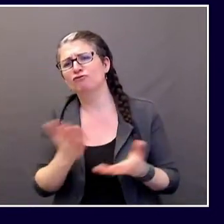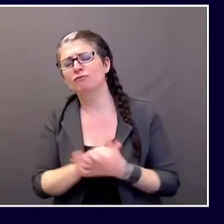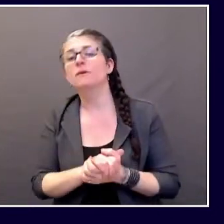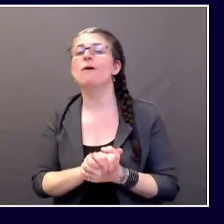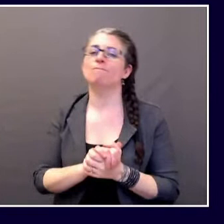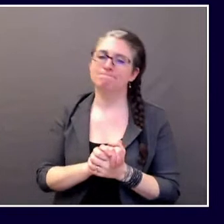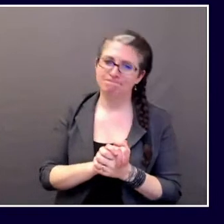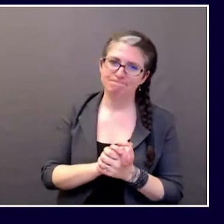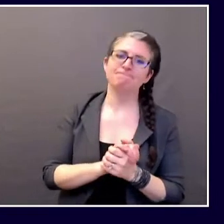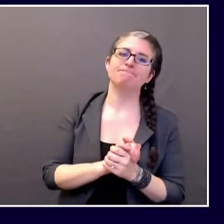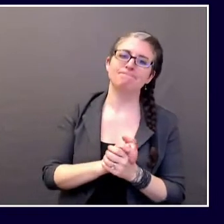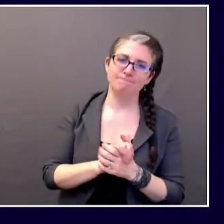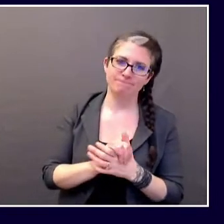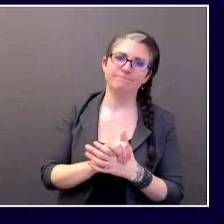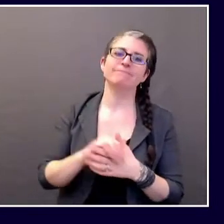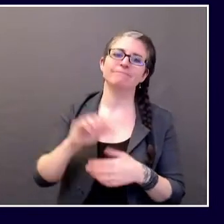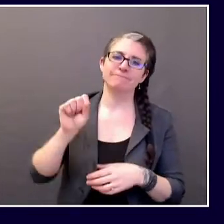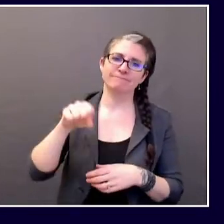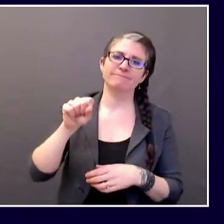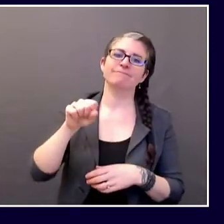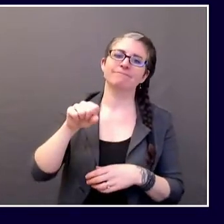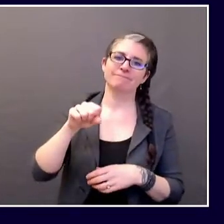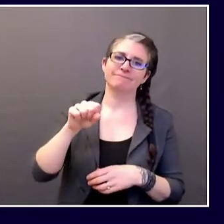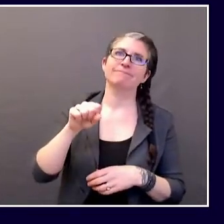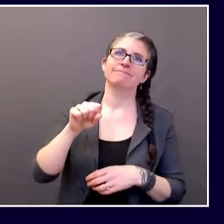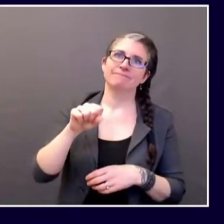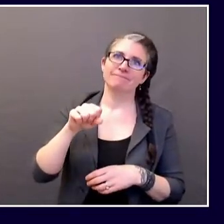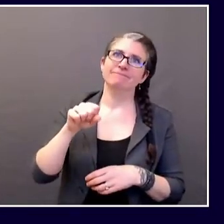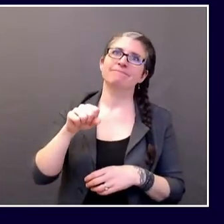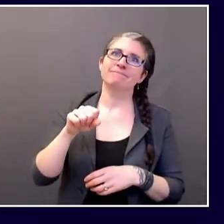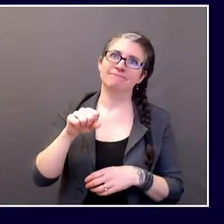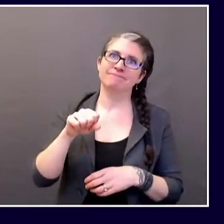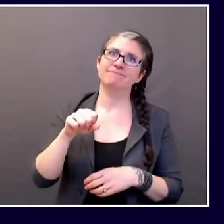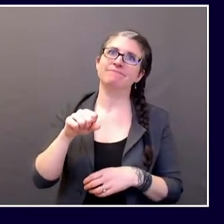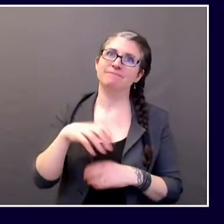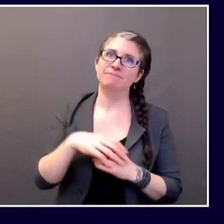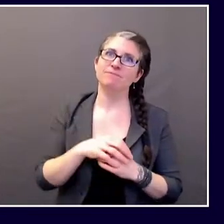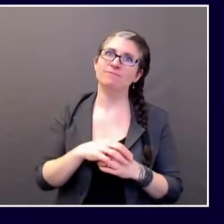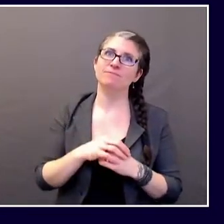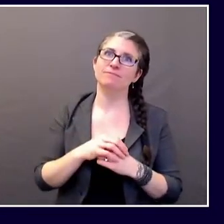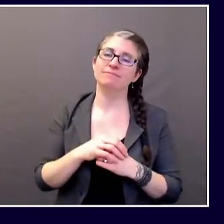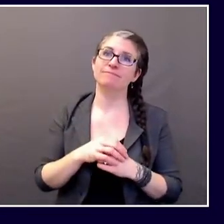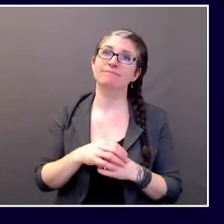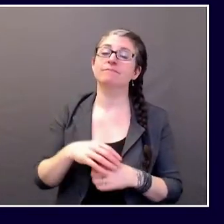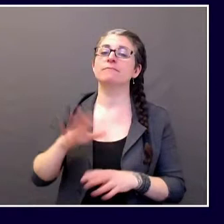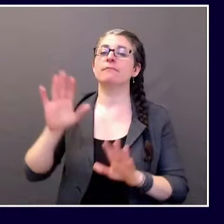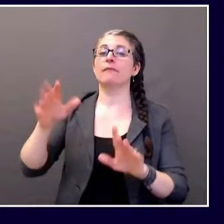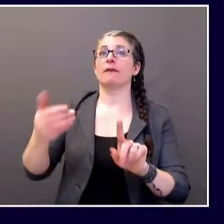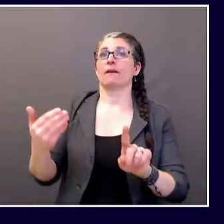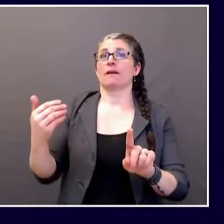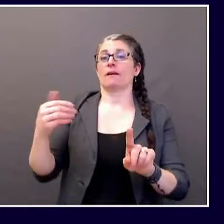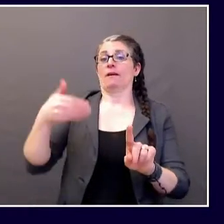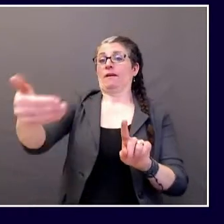we announced that within the age group that's currently eligible, we will work with providers to